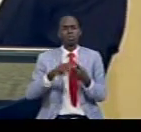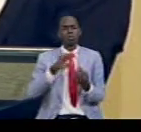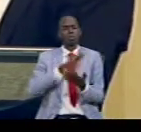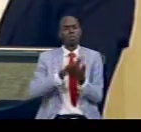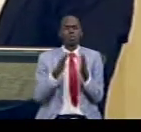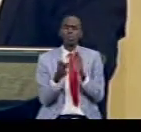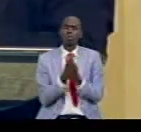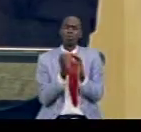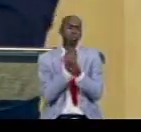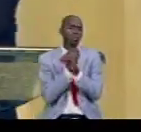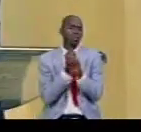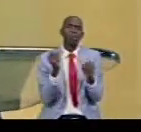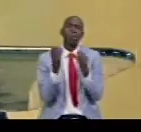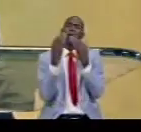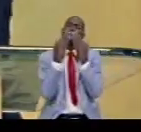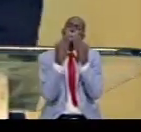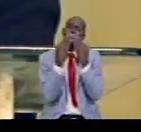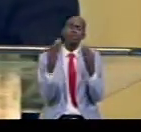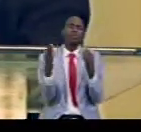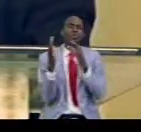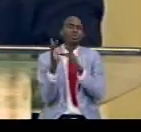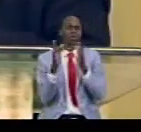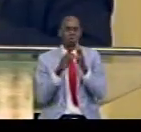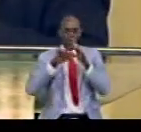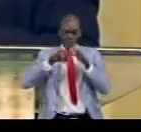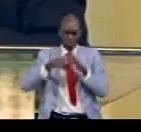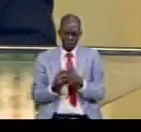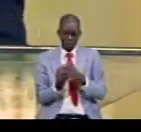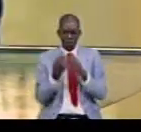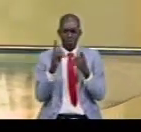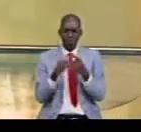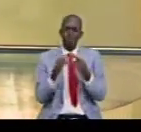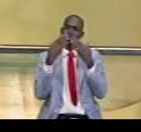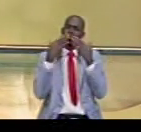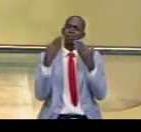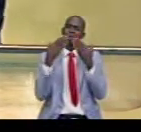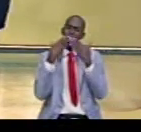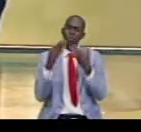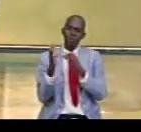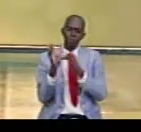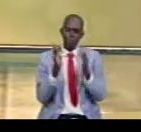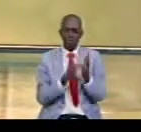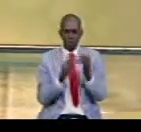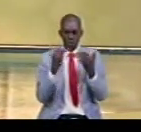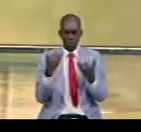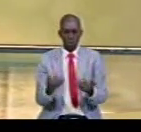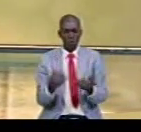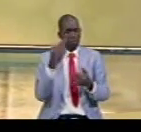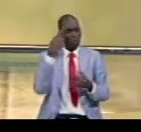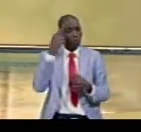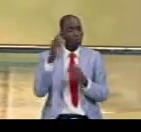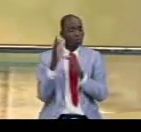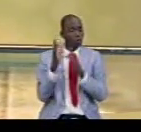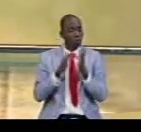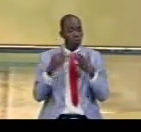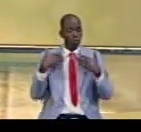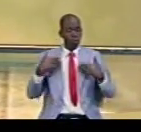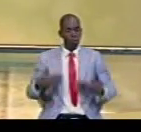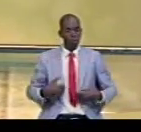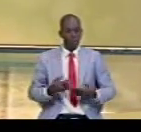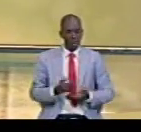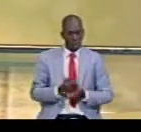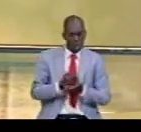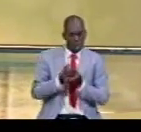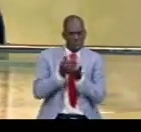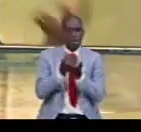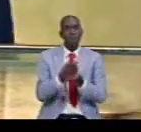on our behalf. You could have been nailed to the cross, but Jesus went on our behalf. Are we not going to open up this morning and say, Lord